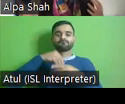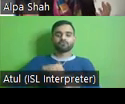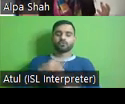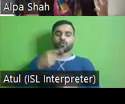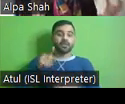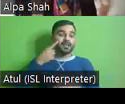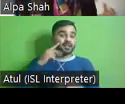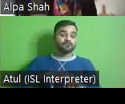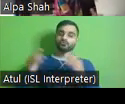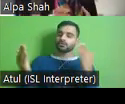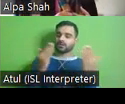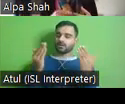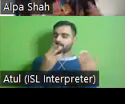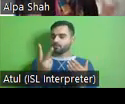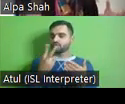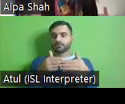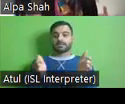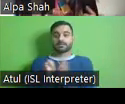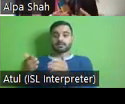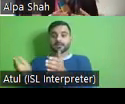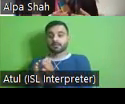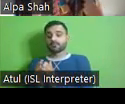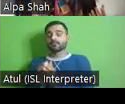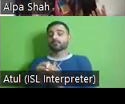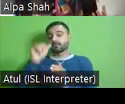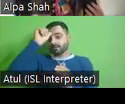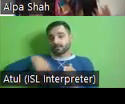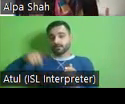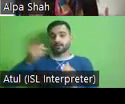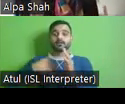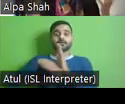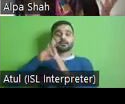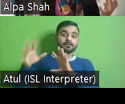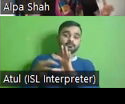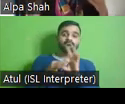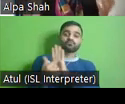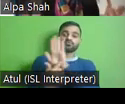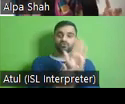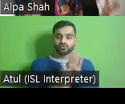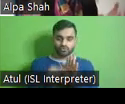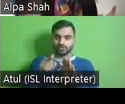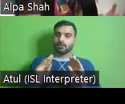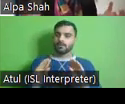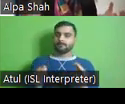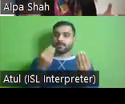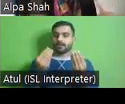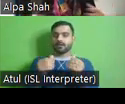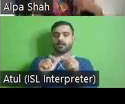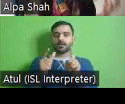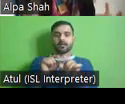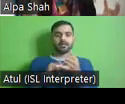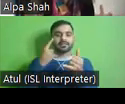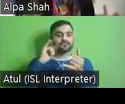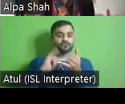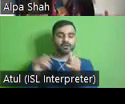you compare between the two communities at an all India level, Dalits are presented as being better off than Adivasis.